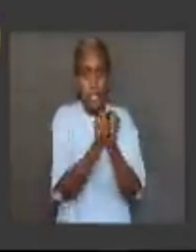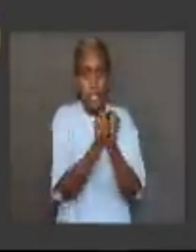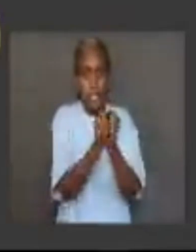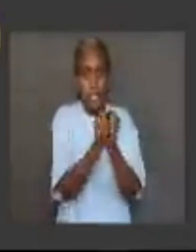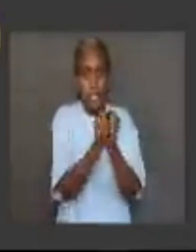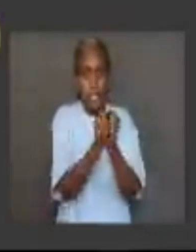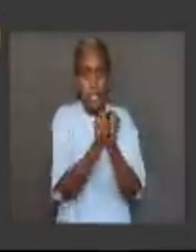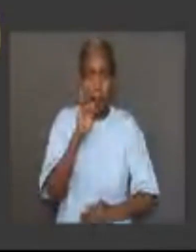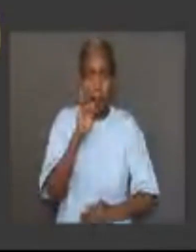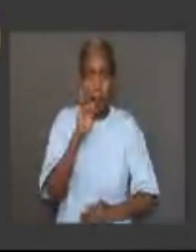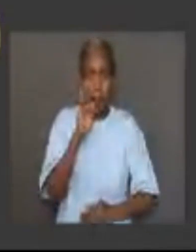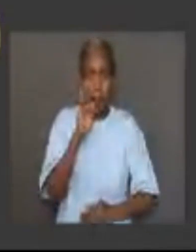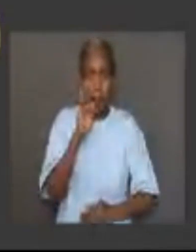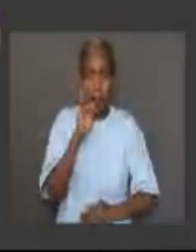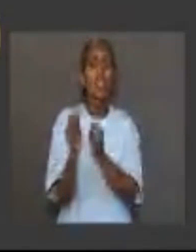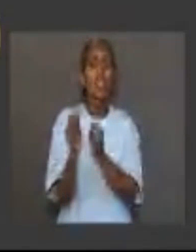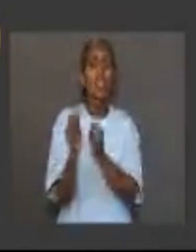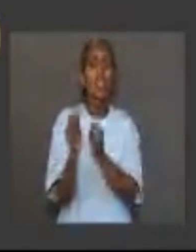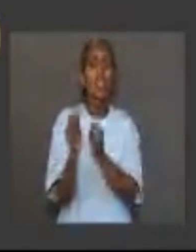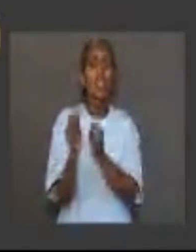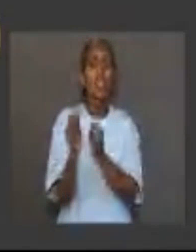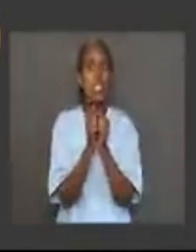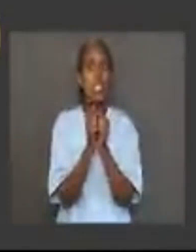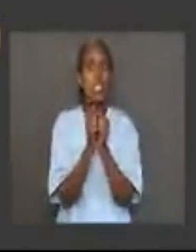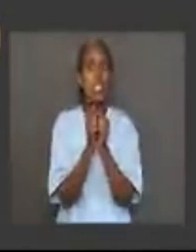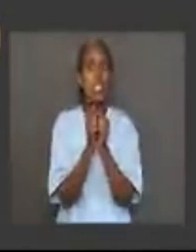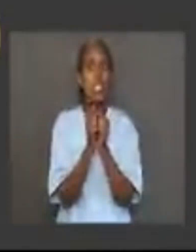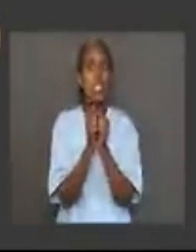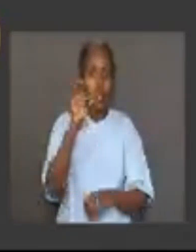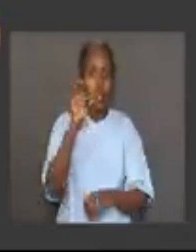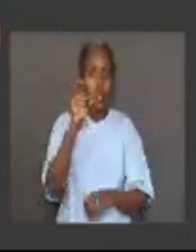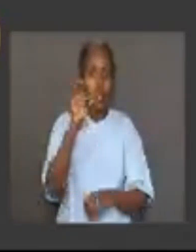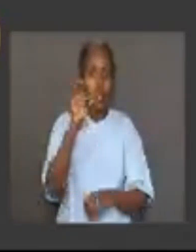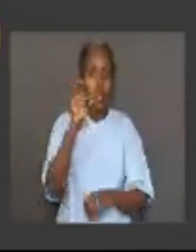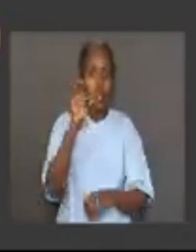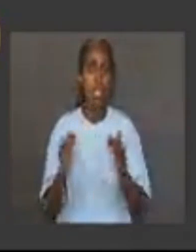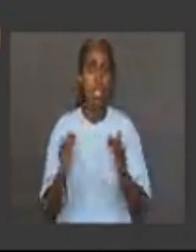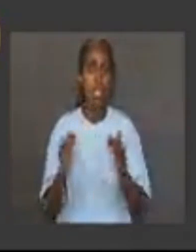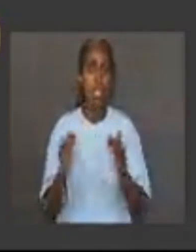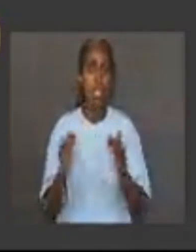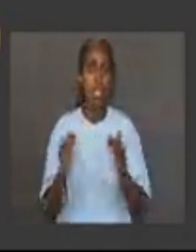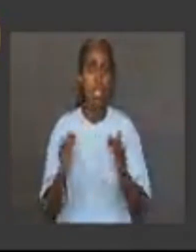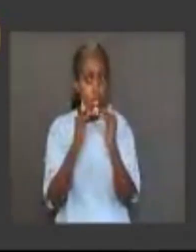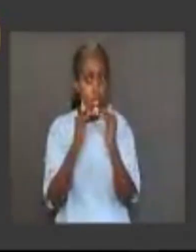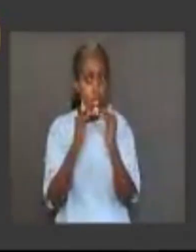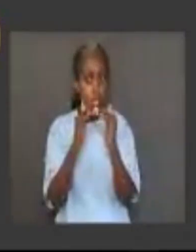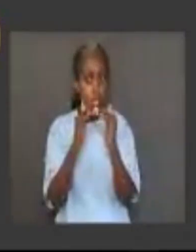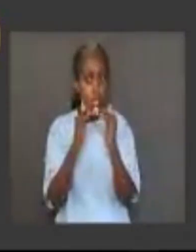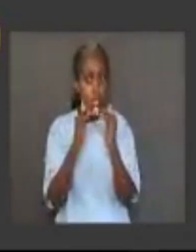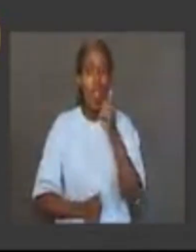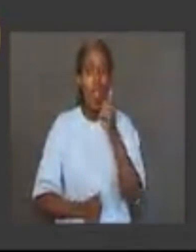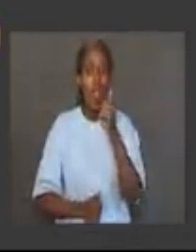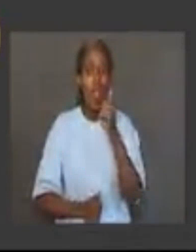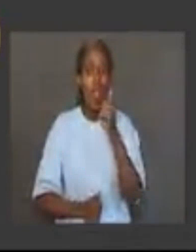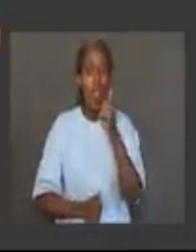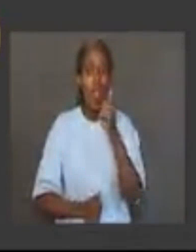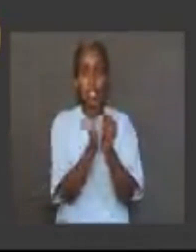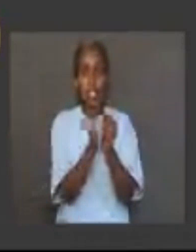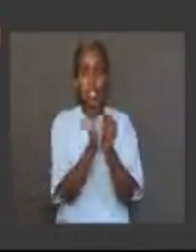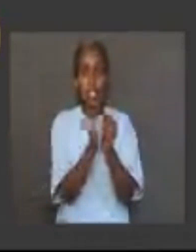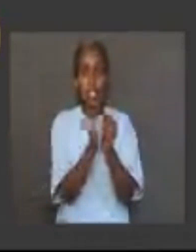A intersection B intersected with C equals